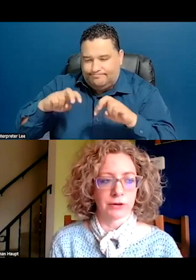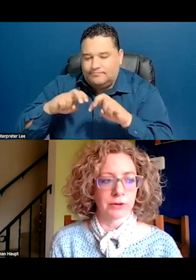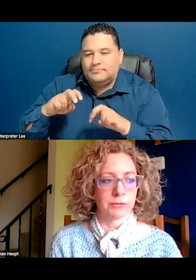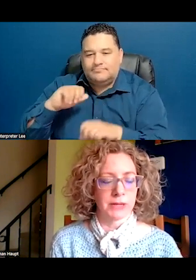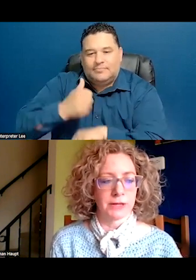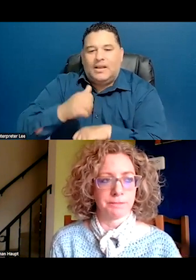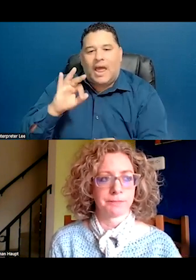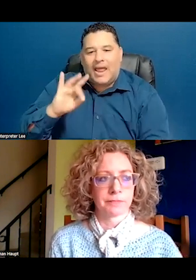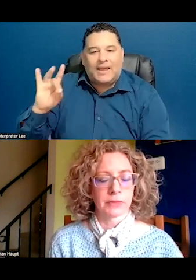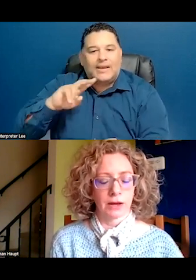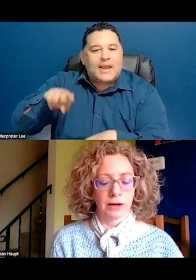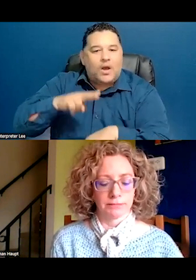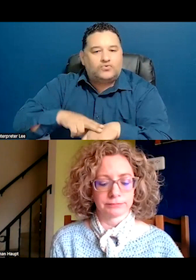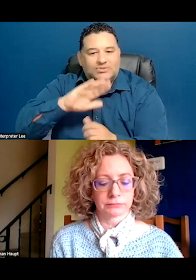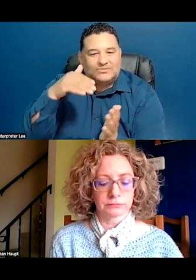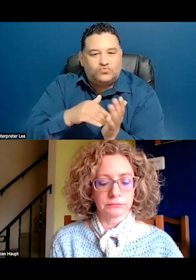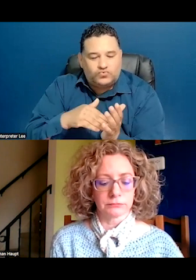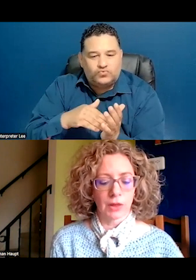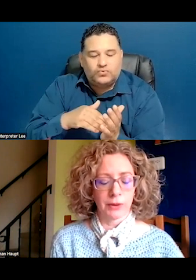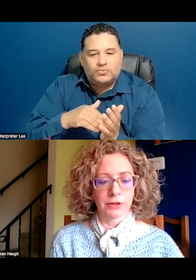center where there would be